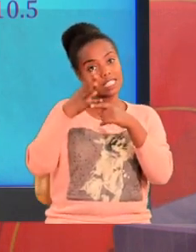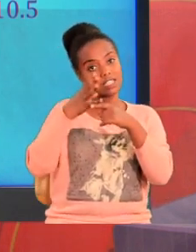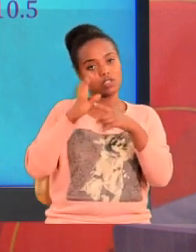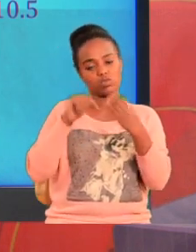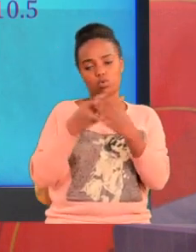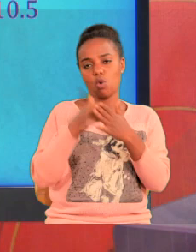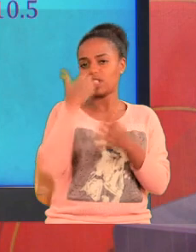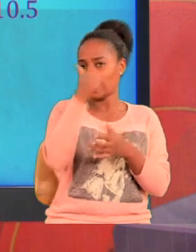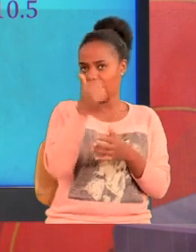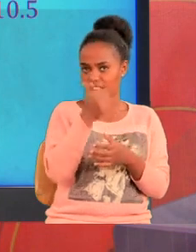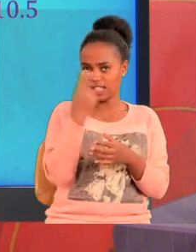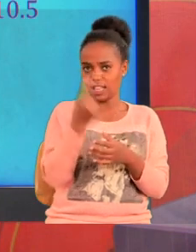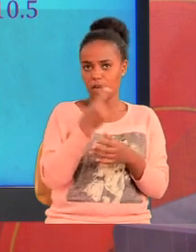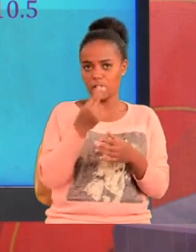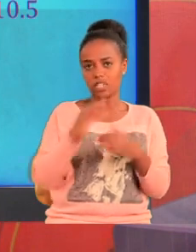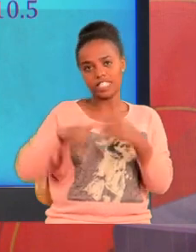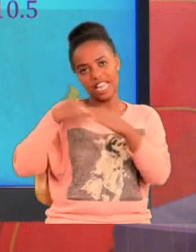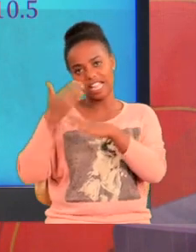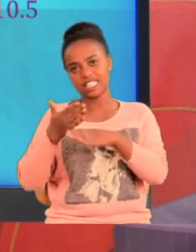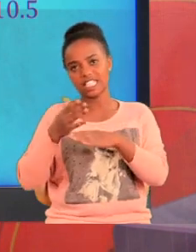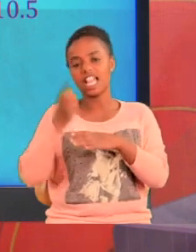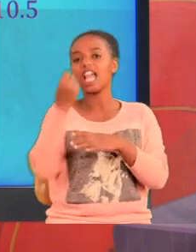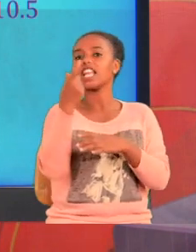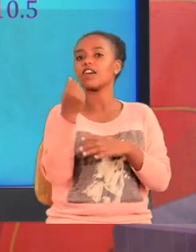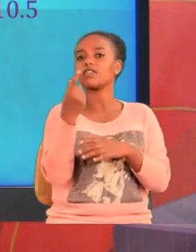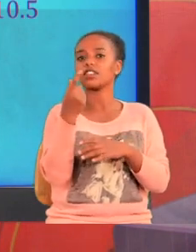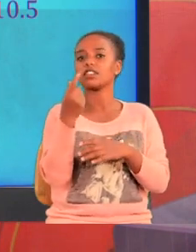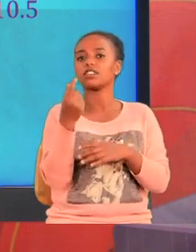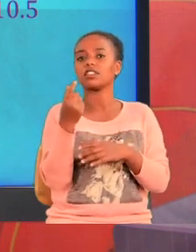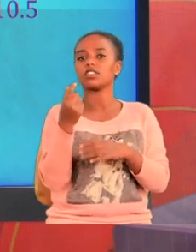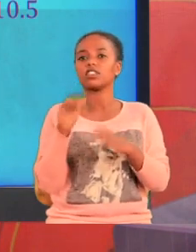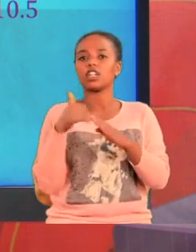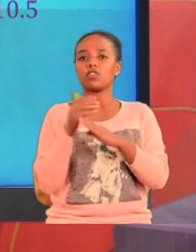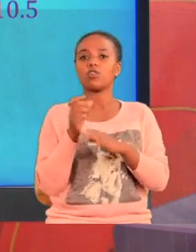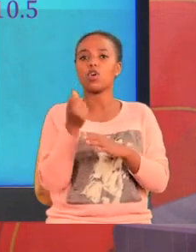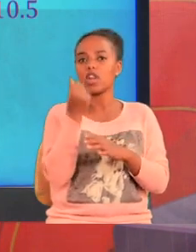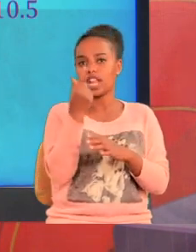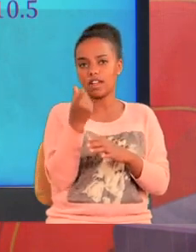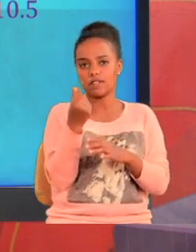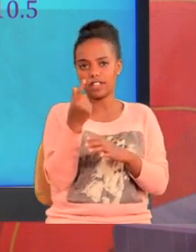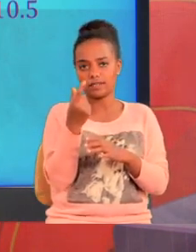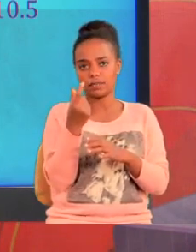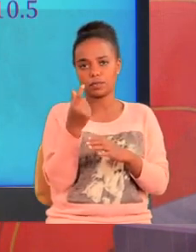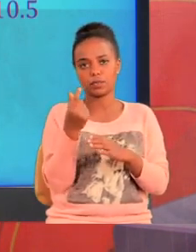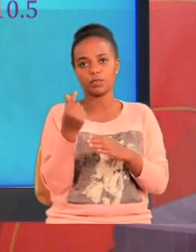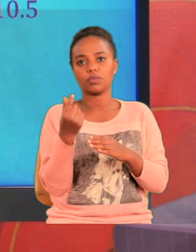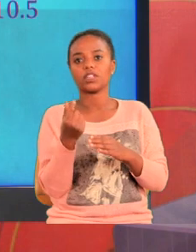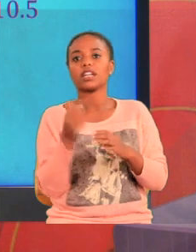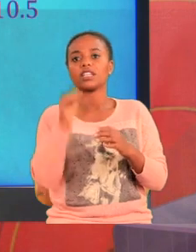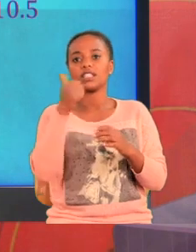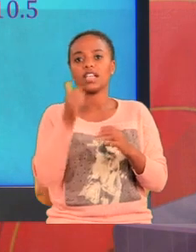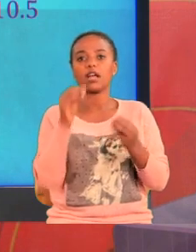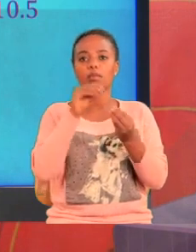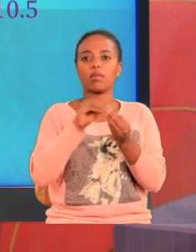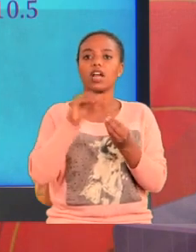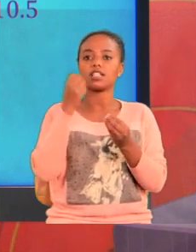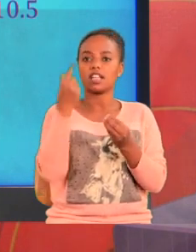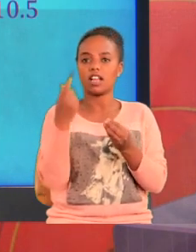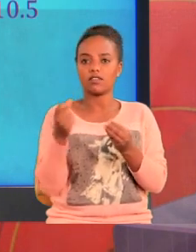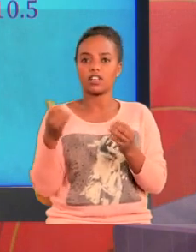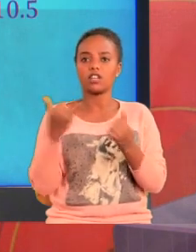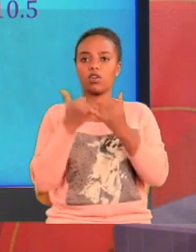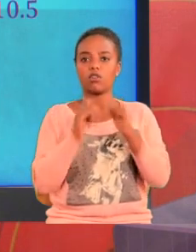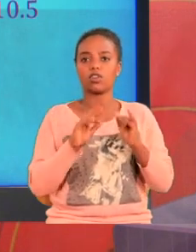10, and the next is 11. Therefore, you take the average of the two. It is 10 plus 1 divided by 2. It gives